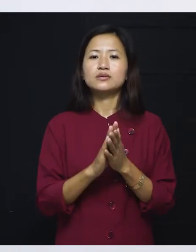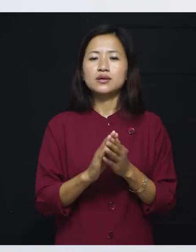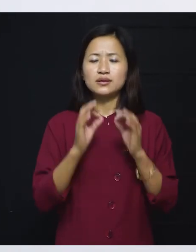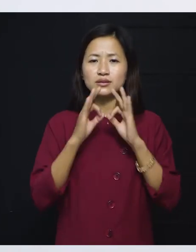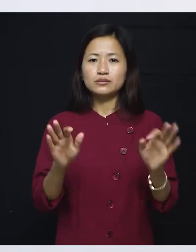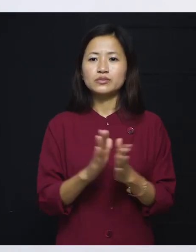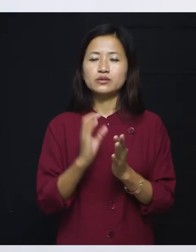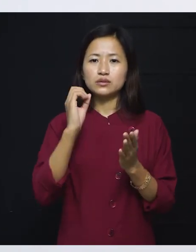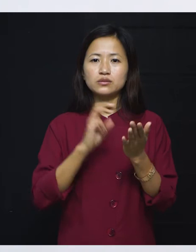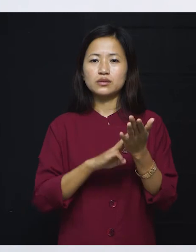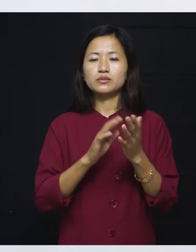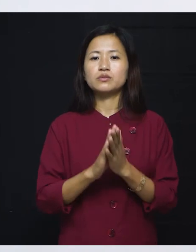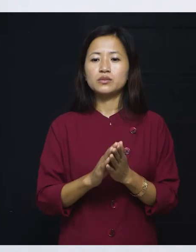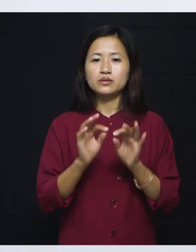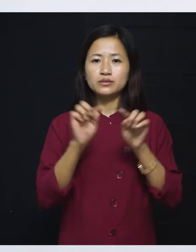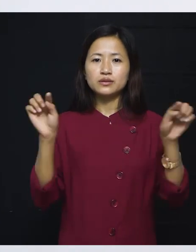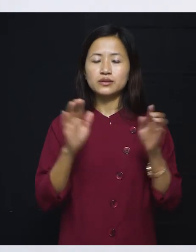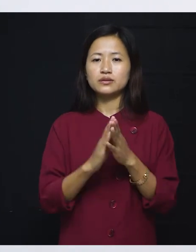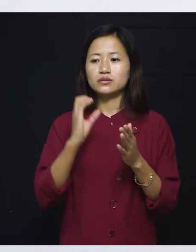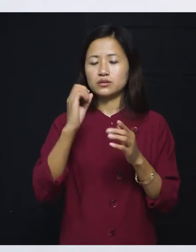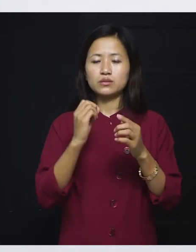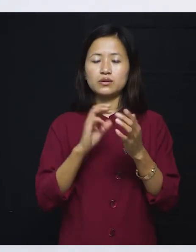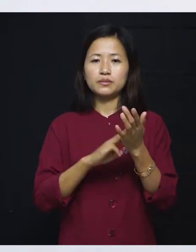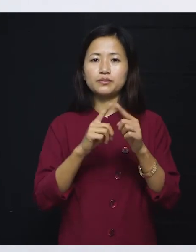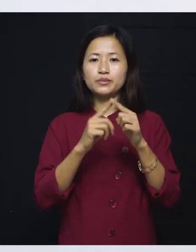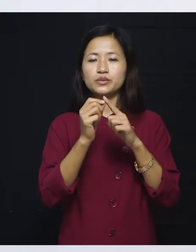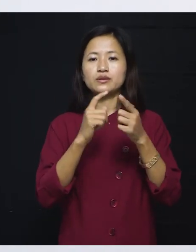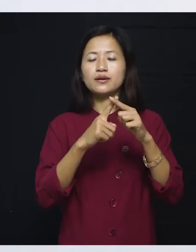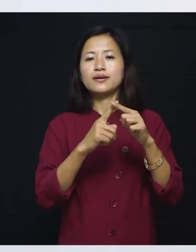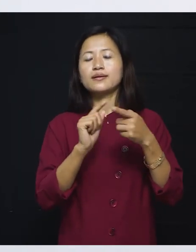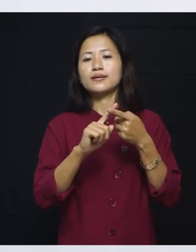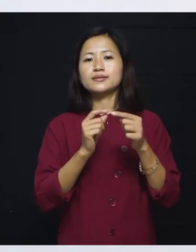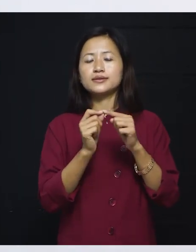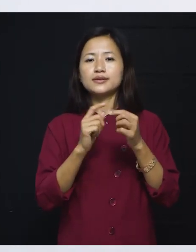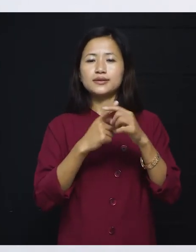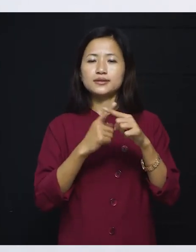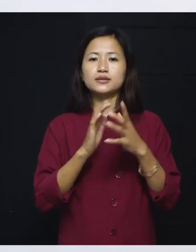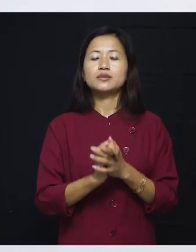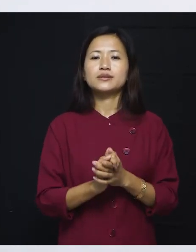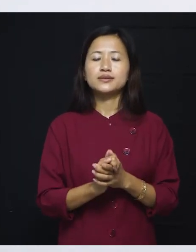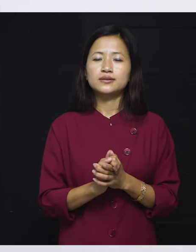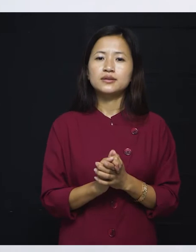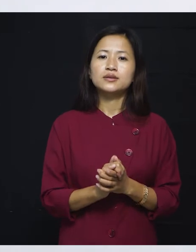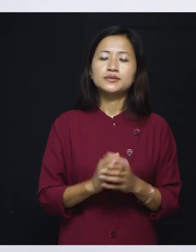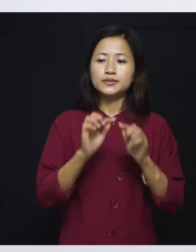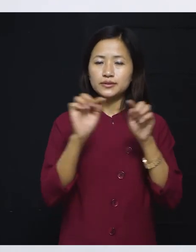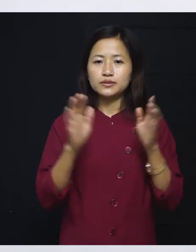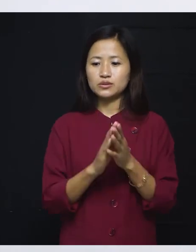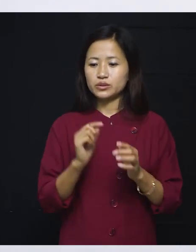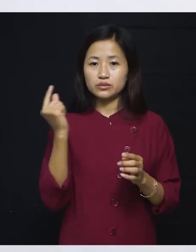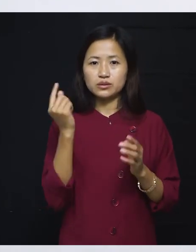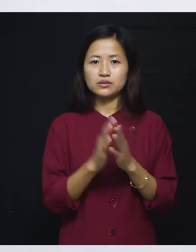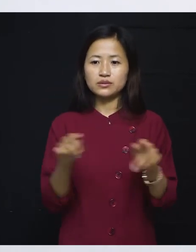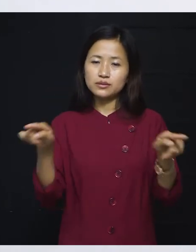compound sentence, and also the complex sentence, okay? I'm not going to rub this thing off because we can use this same